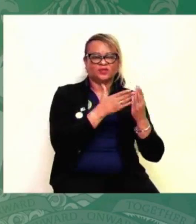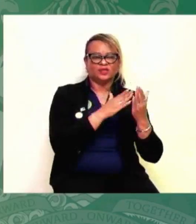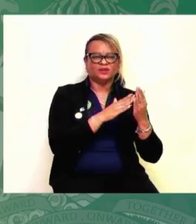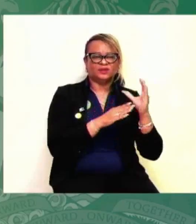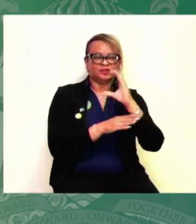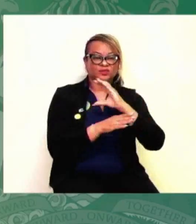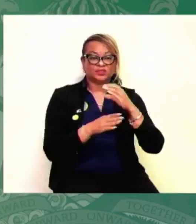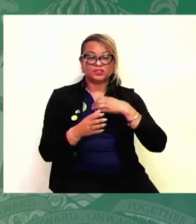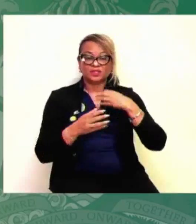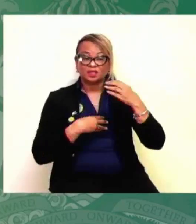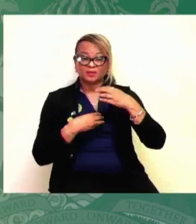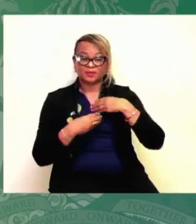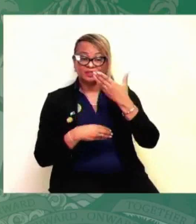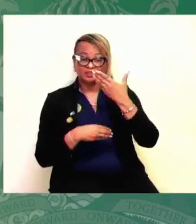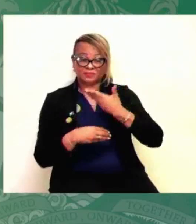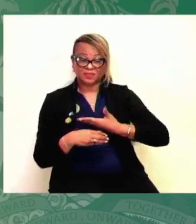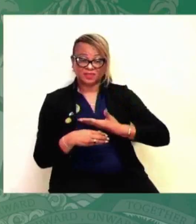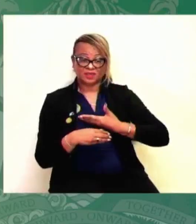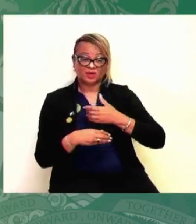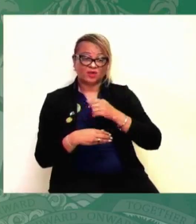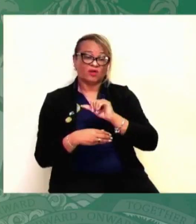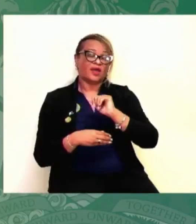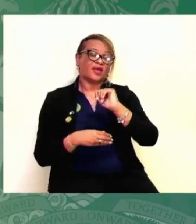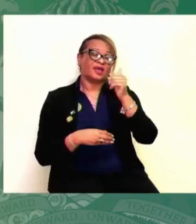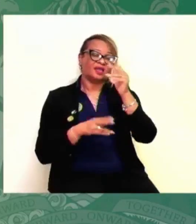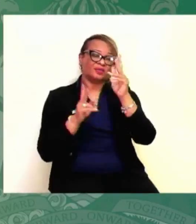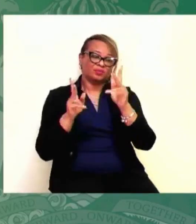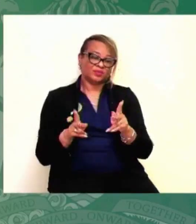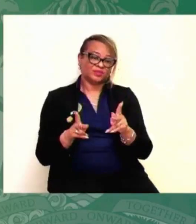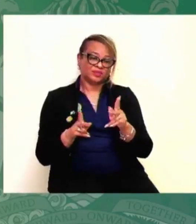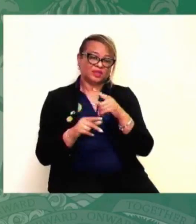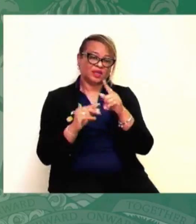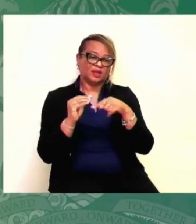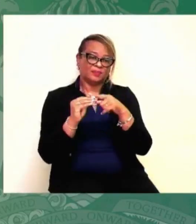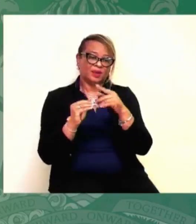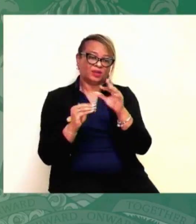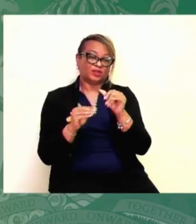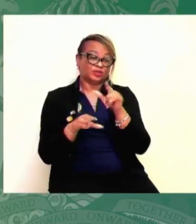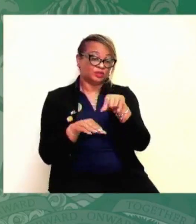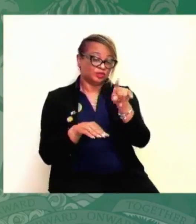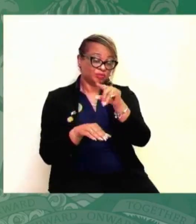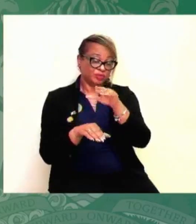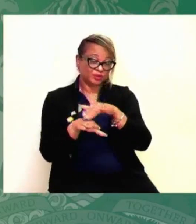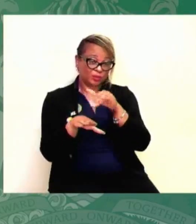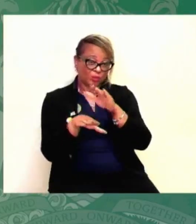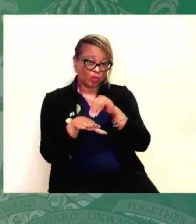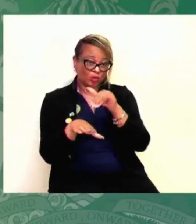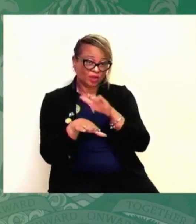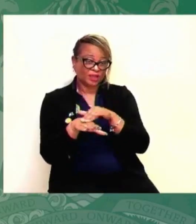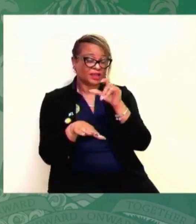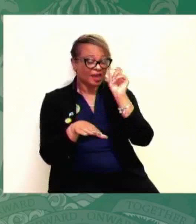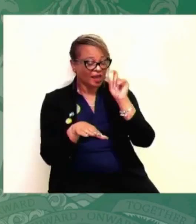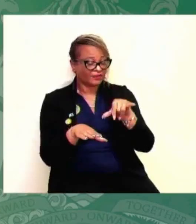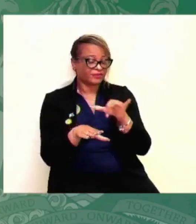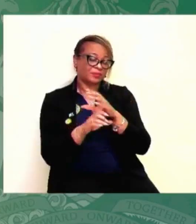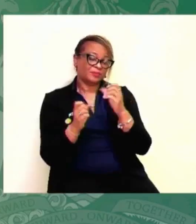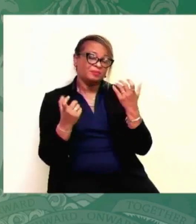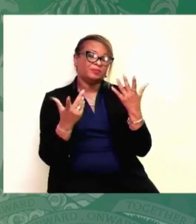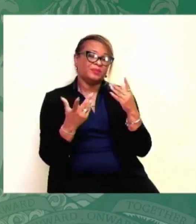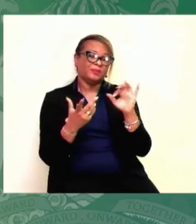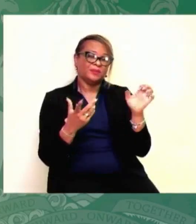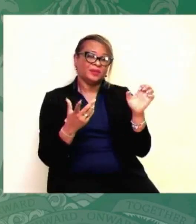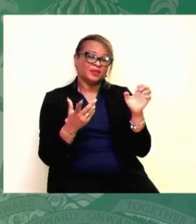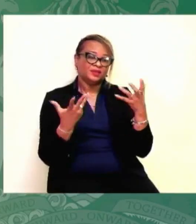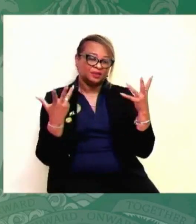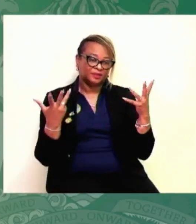complain to me or anyone in this administration about it. You've been warned, and it has to be done. With